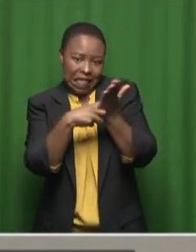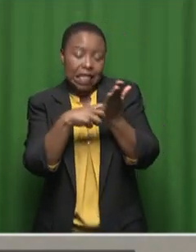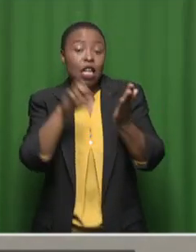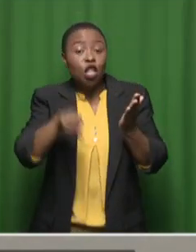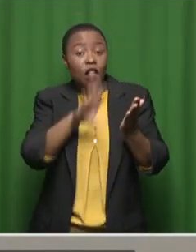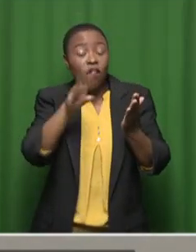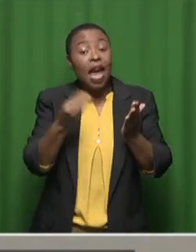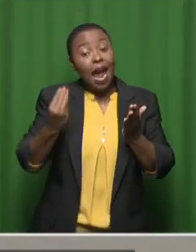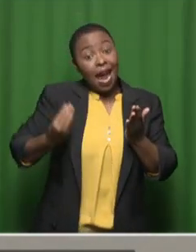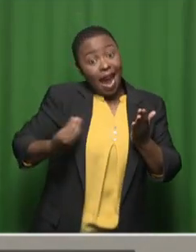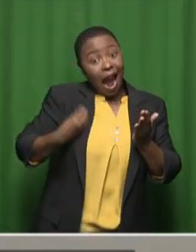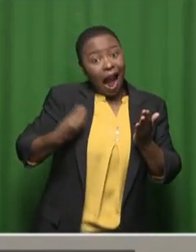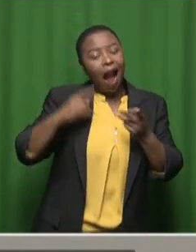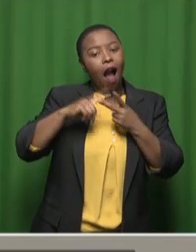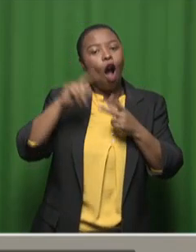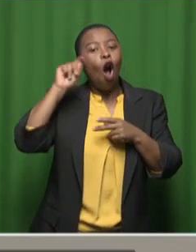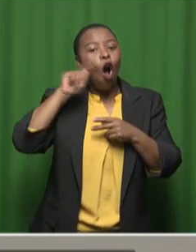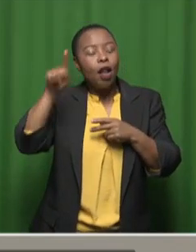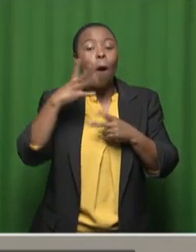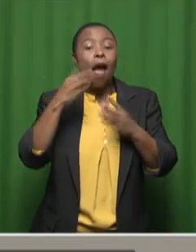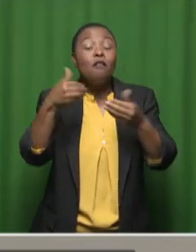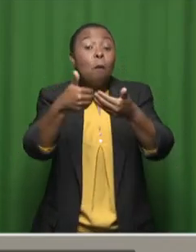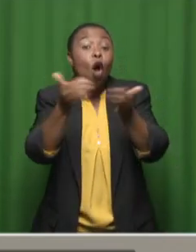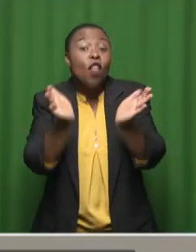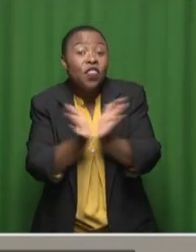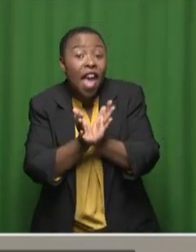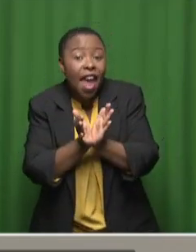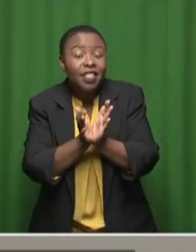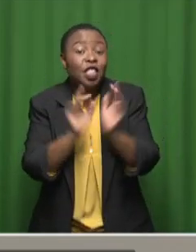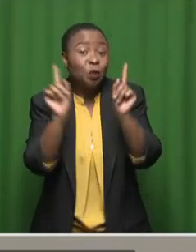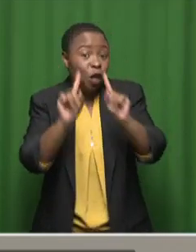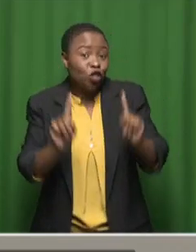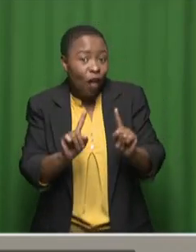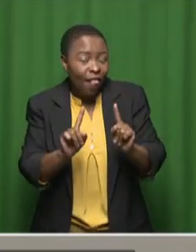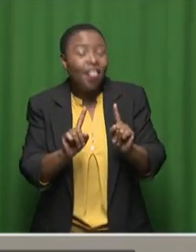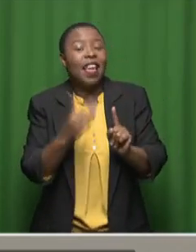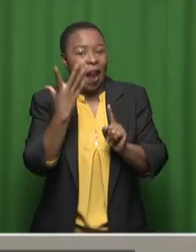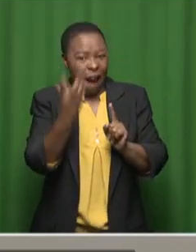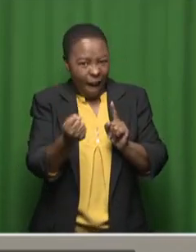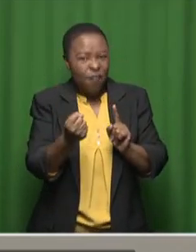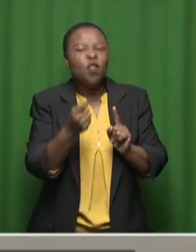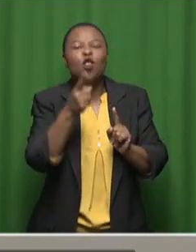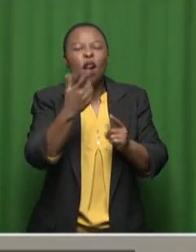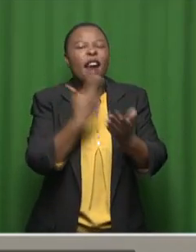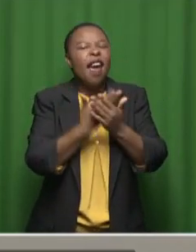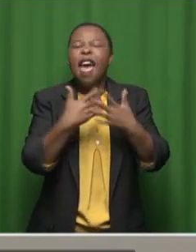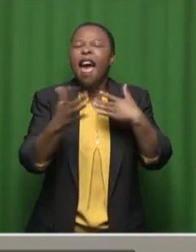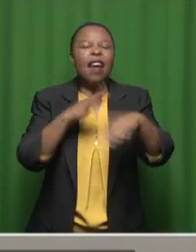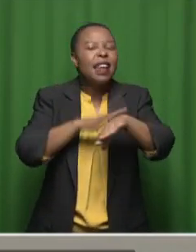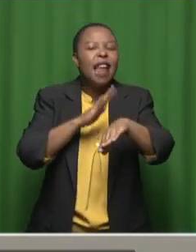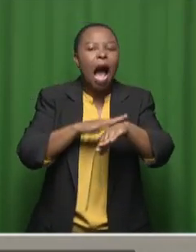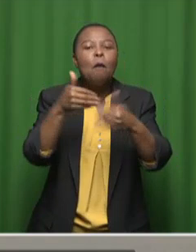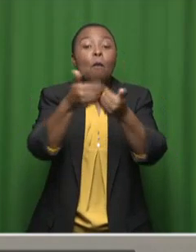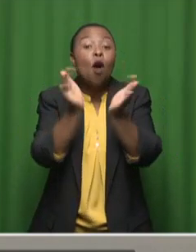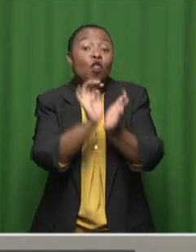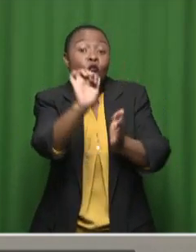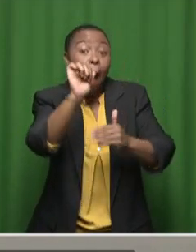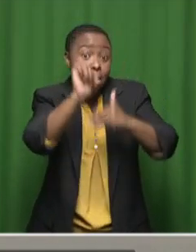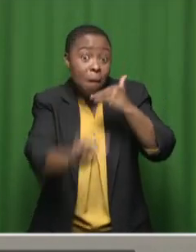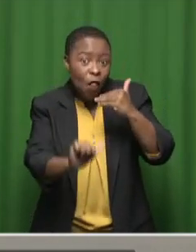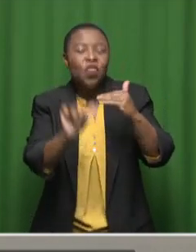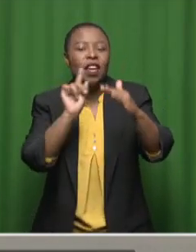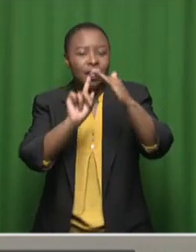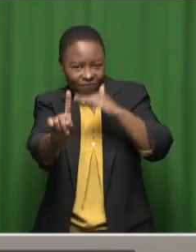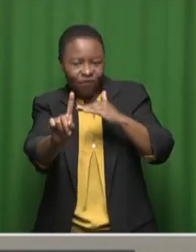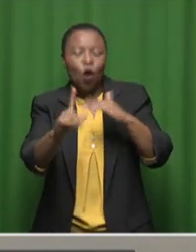and old, we've got our birthday ticket. So you can come anytime in your birthday month, even if